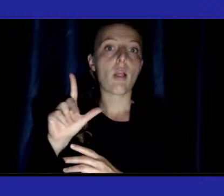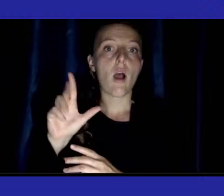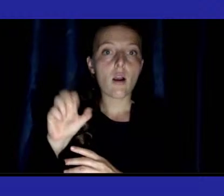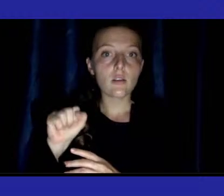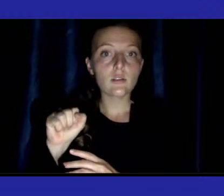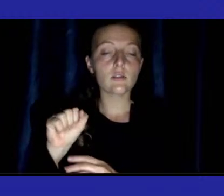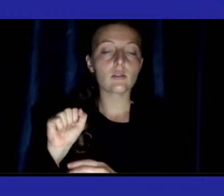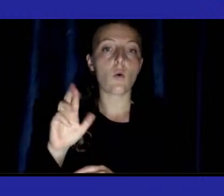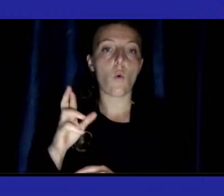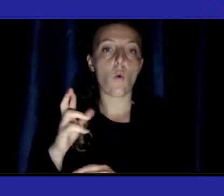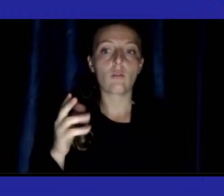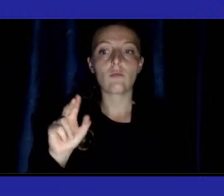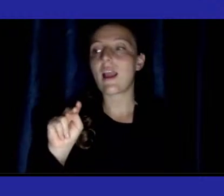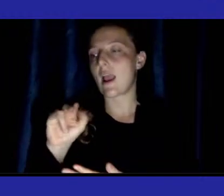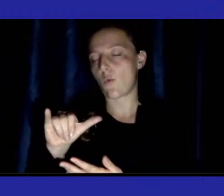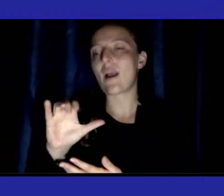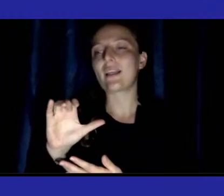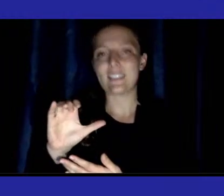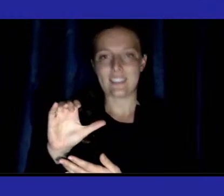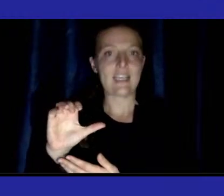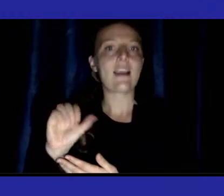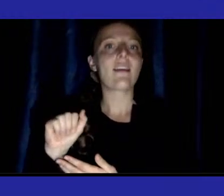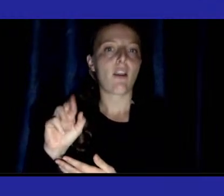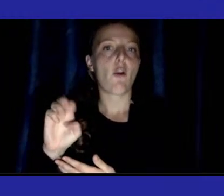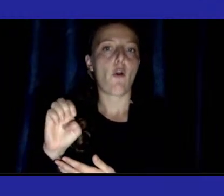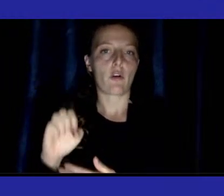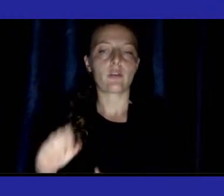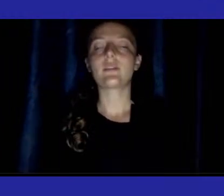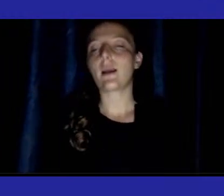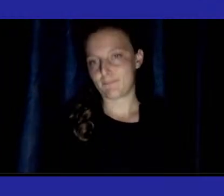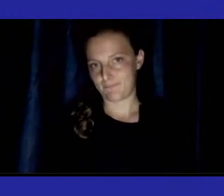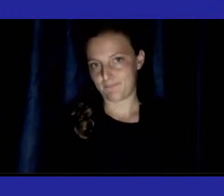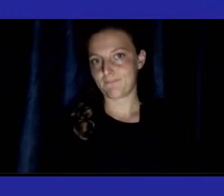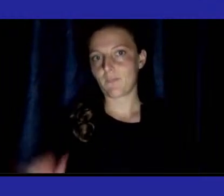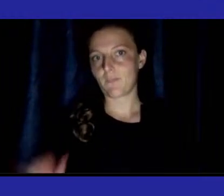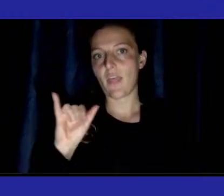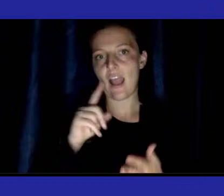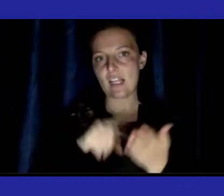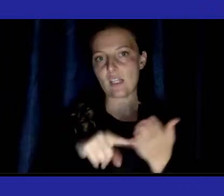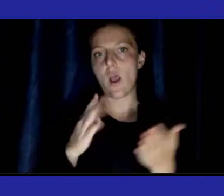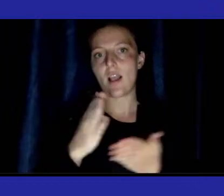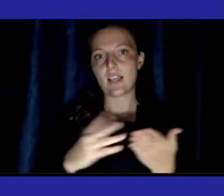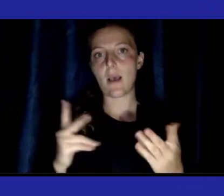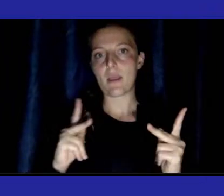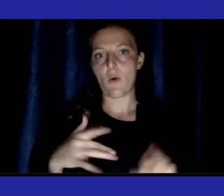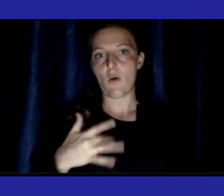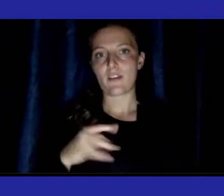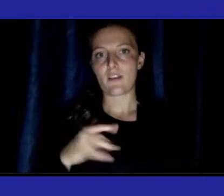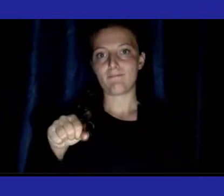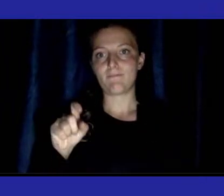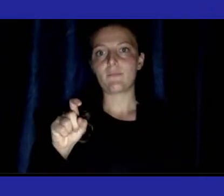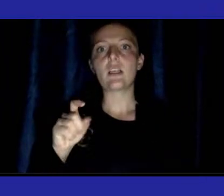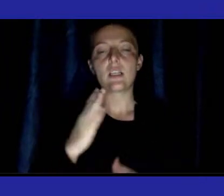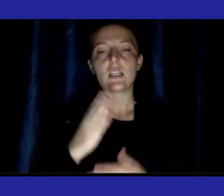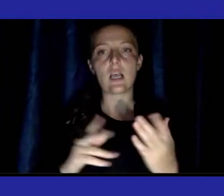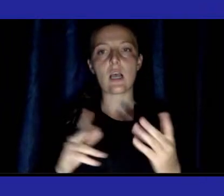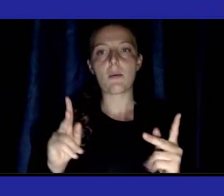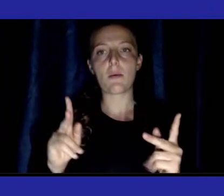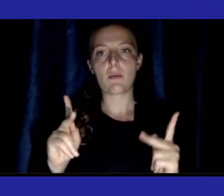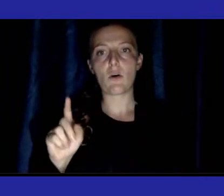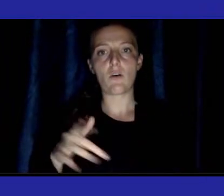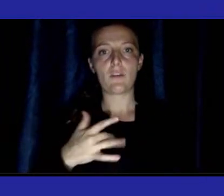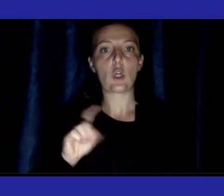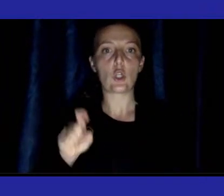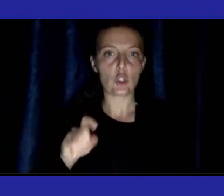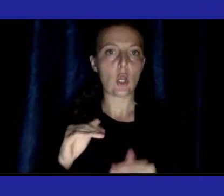Cares. NYC Care. Yeah. Yes, that is what some people feel, Yeah. is that it should all be equal. Equal. Right. But this is a case